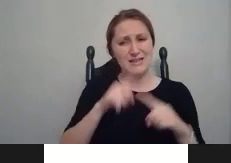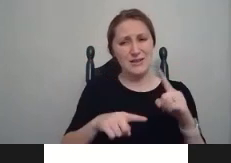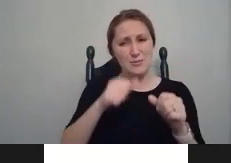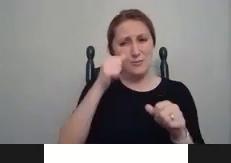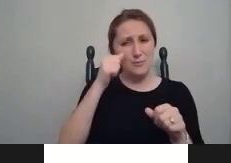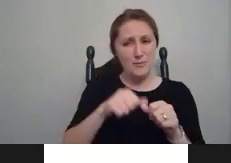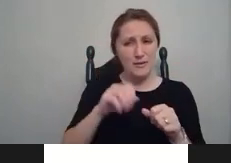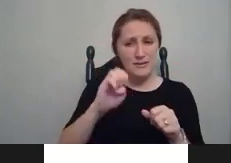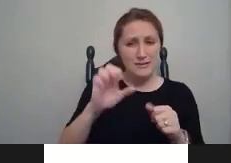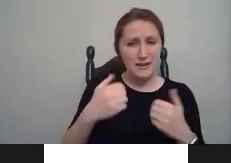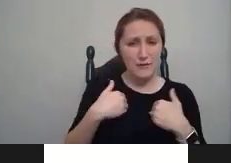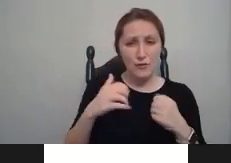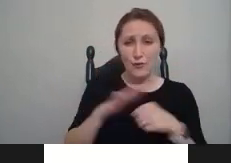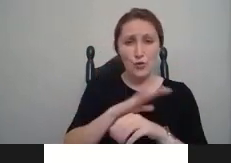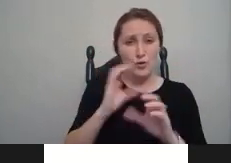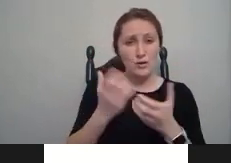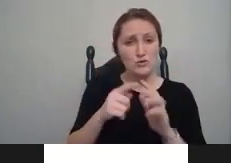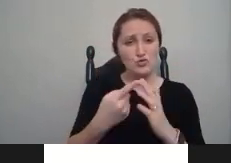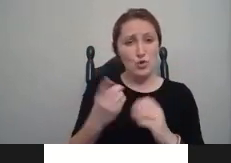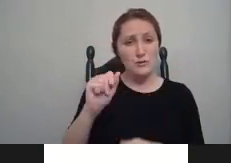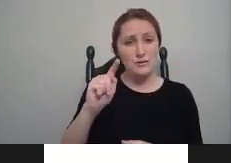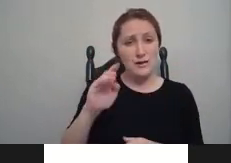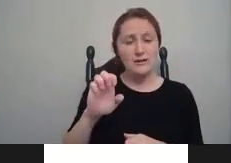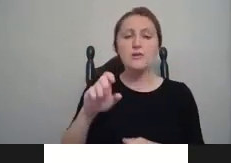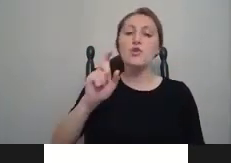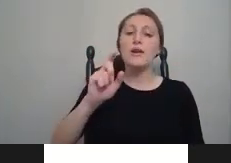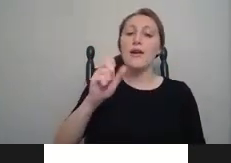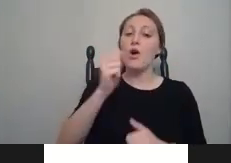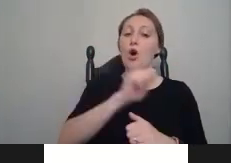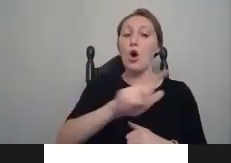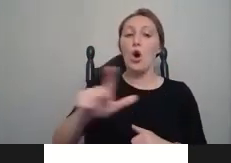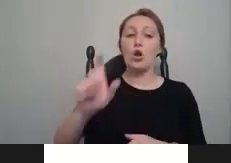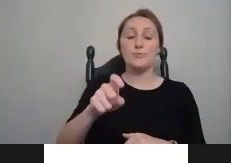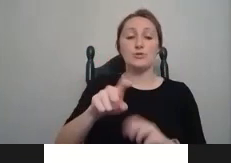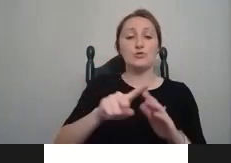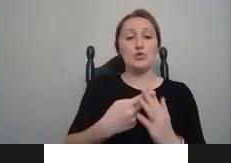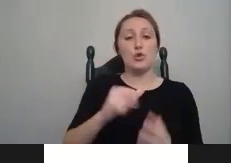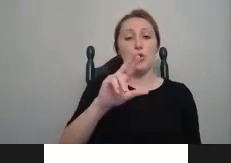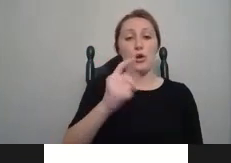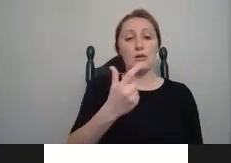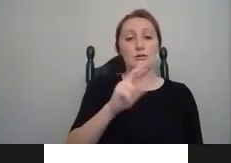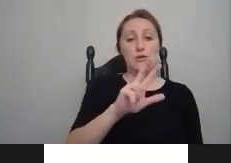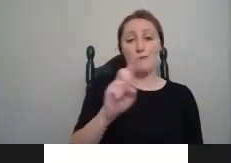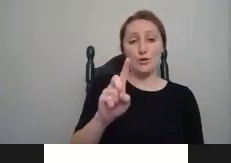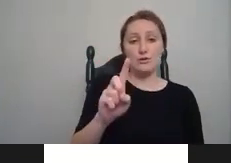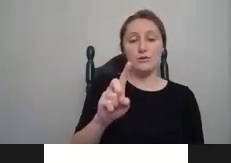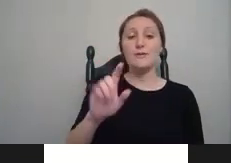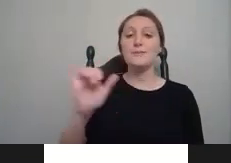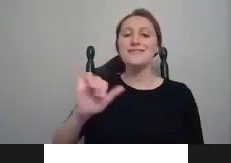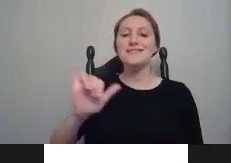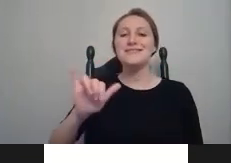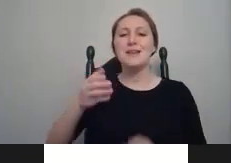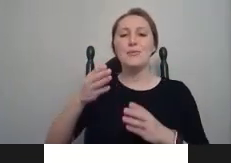on pre-K. Everyone is supposed to start August 31st, but in the same way that home visits